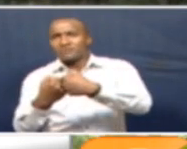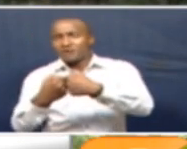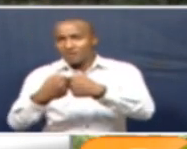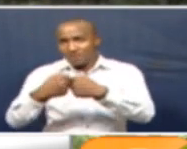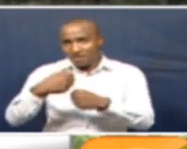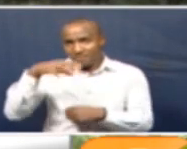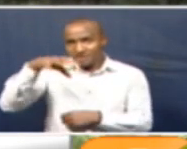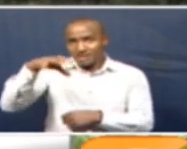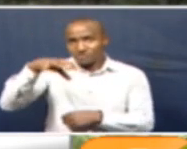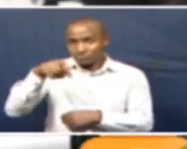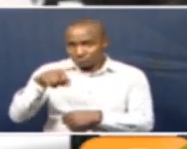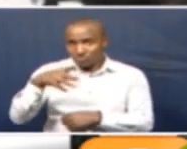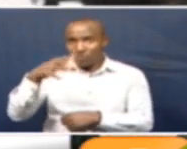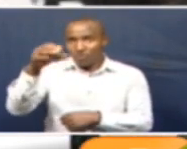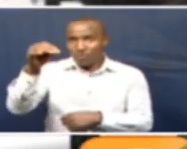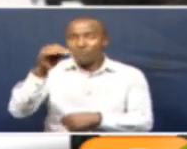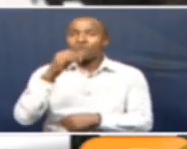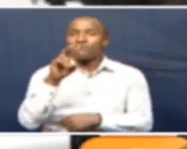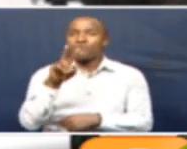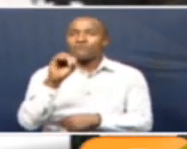to Voi from Mombasa.